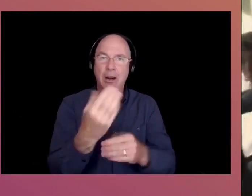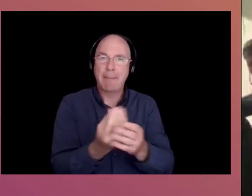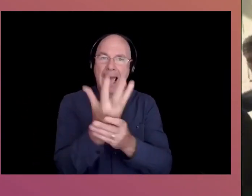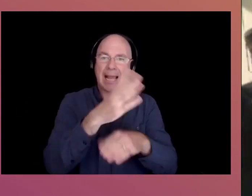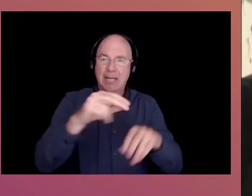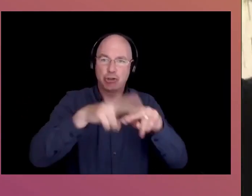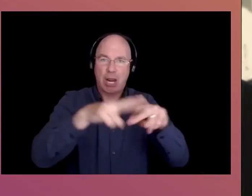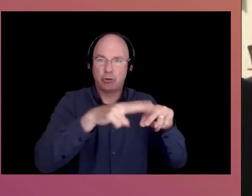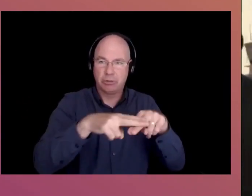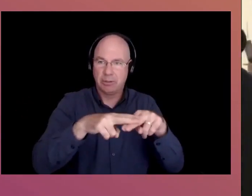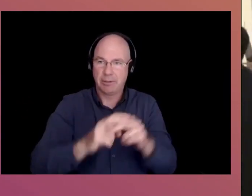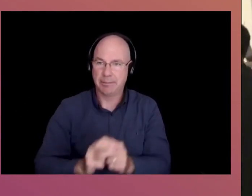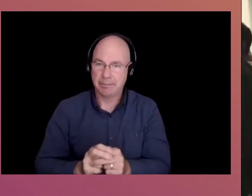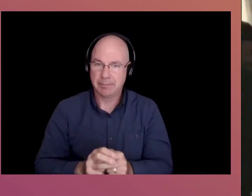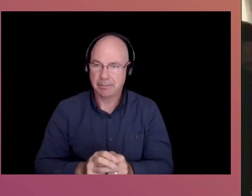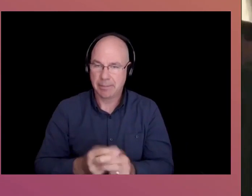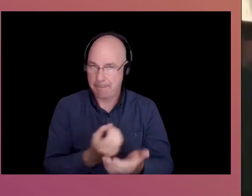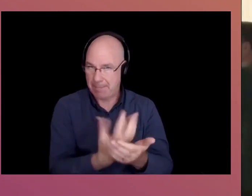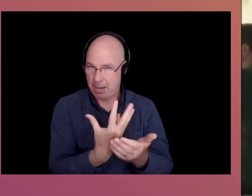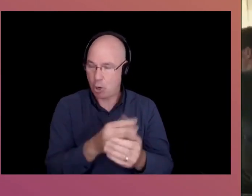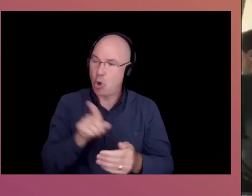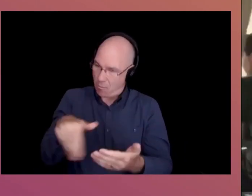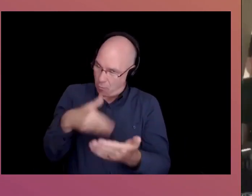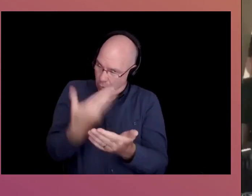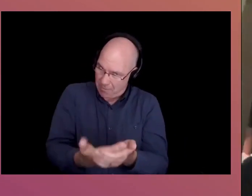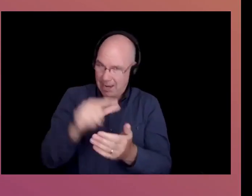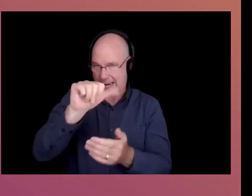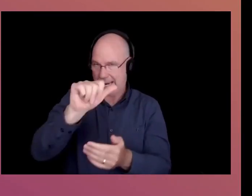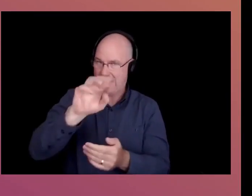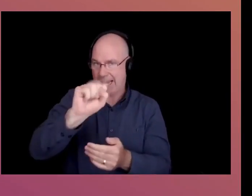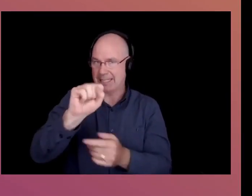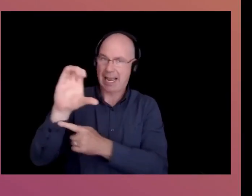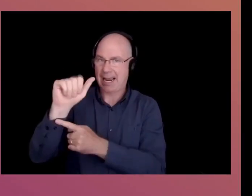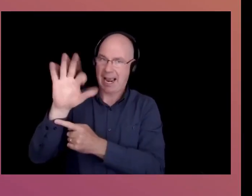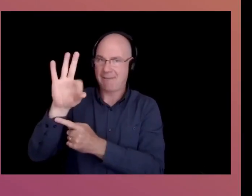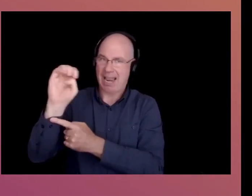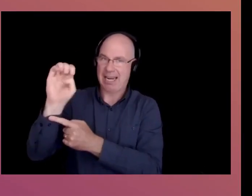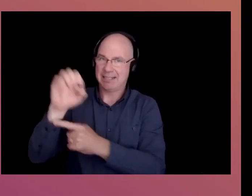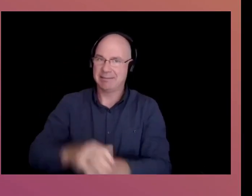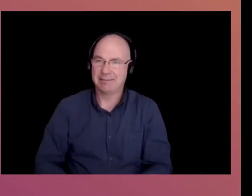You have arrived at Gates Cafe.